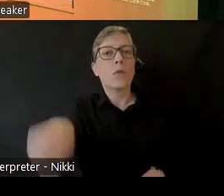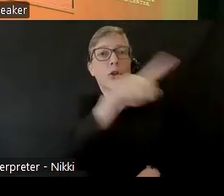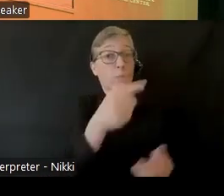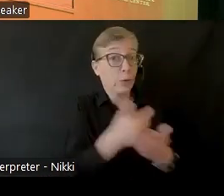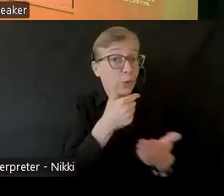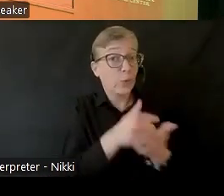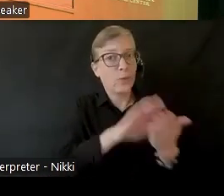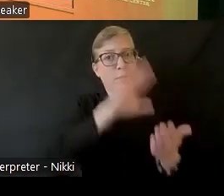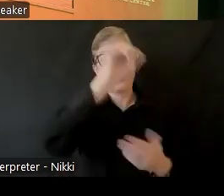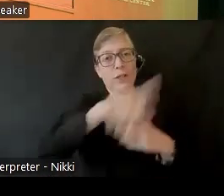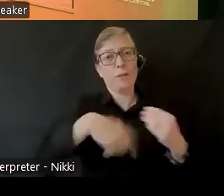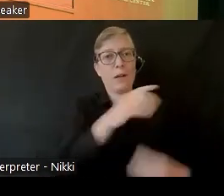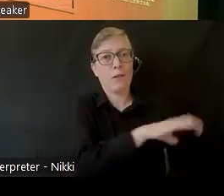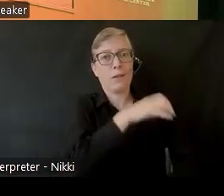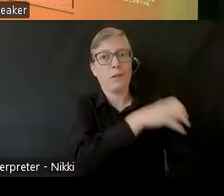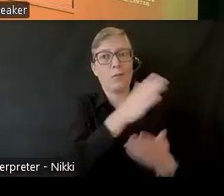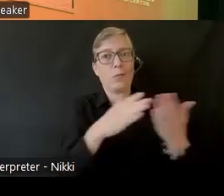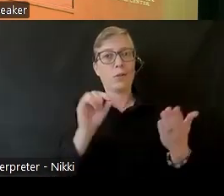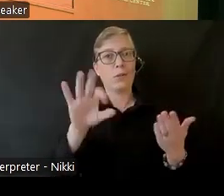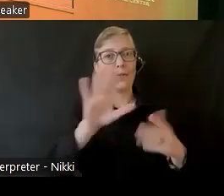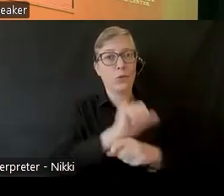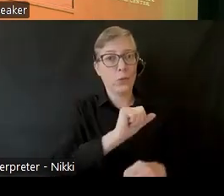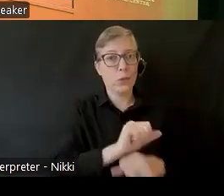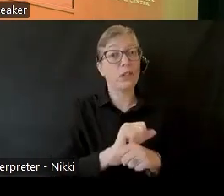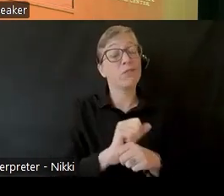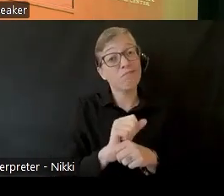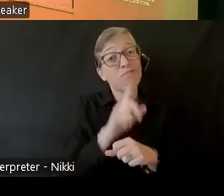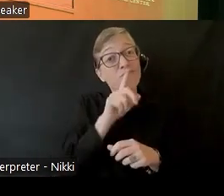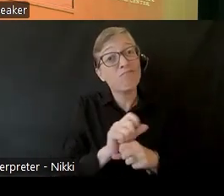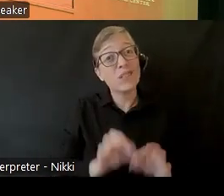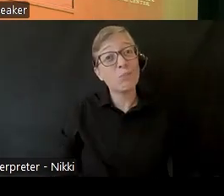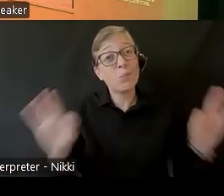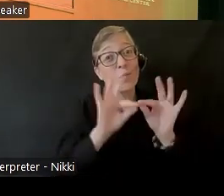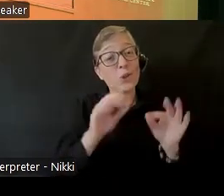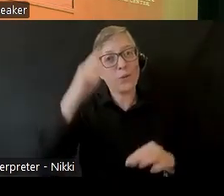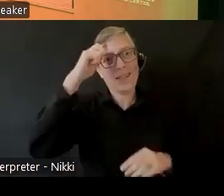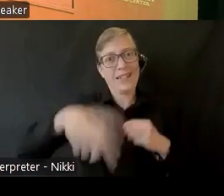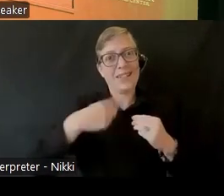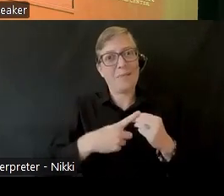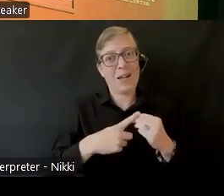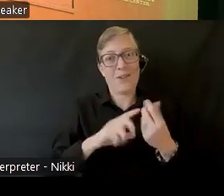work. I think it's important to kind of think about where your paycheck will be coming